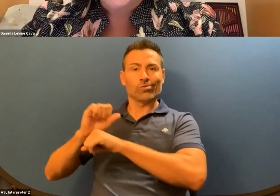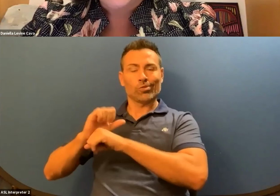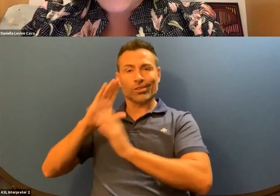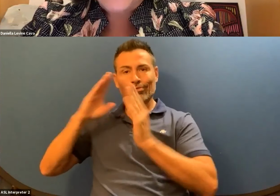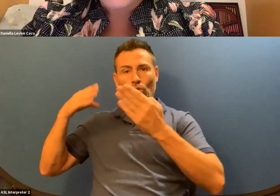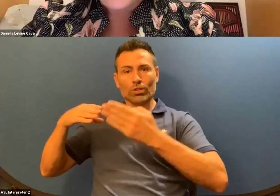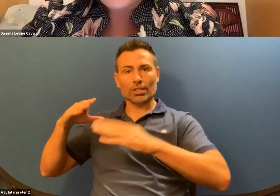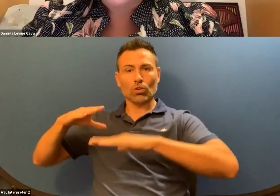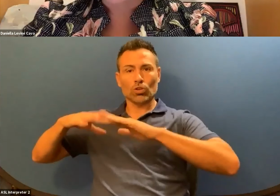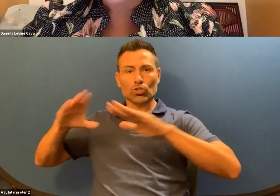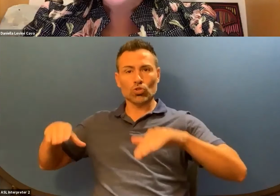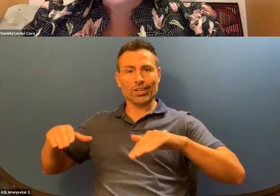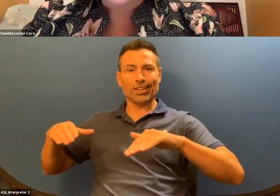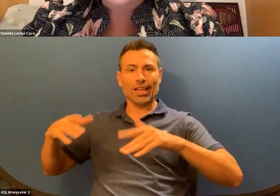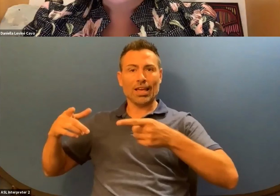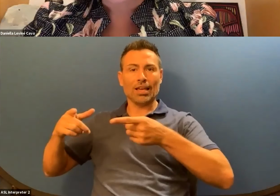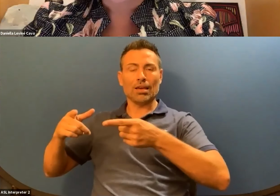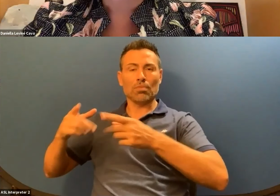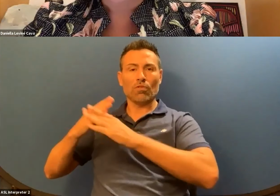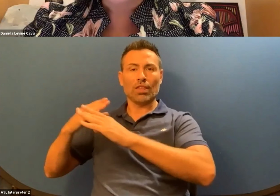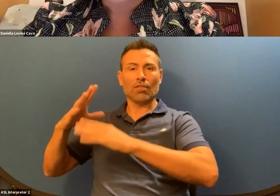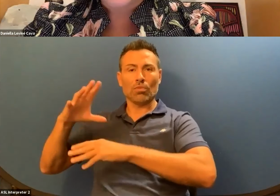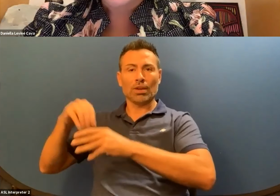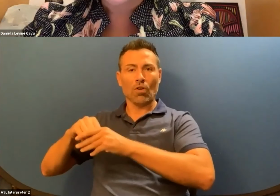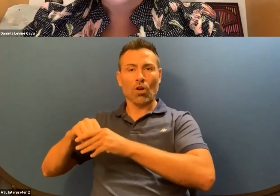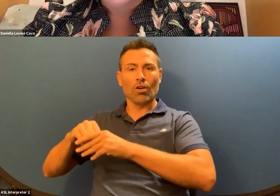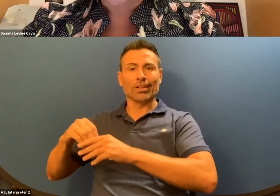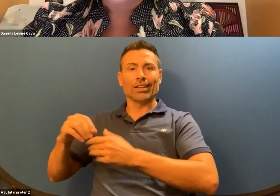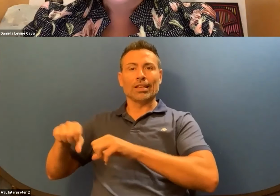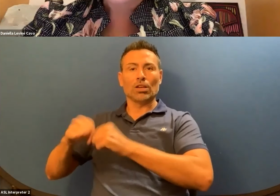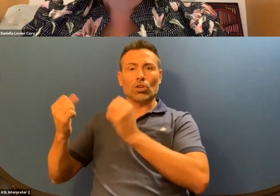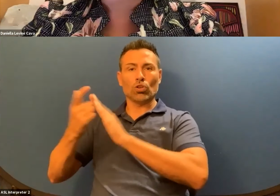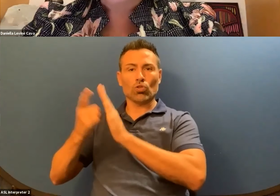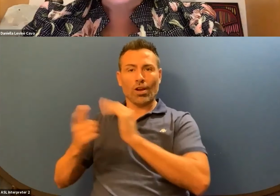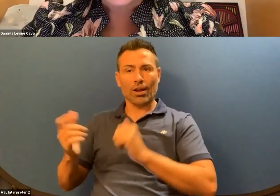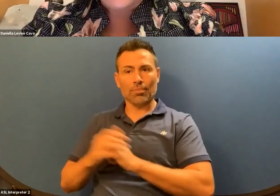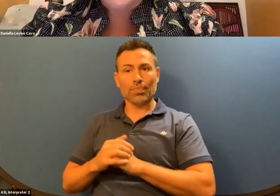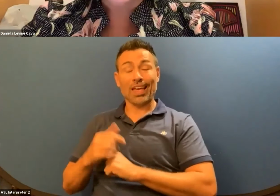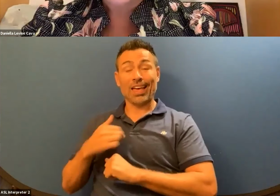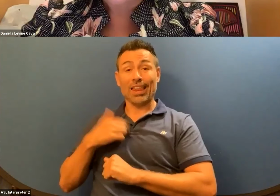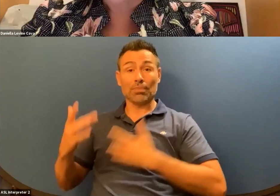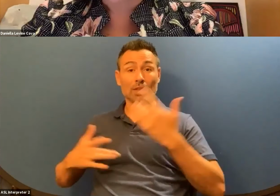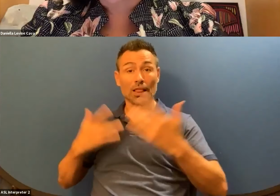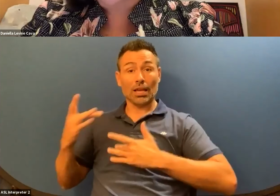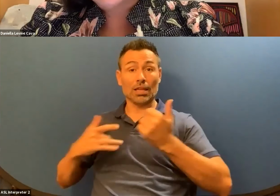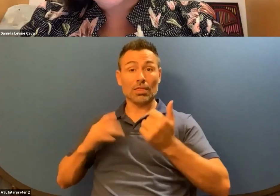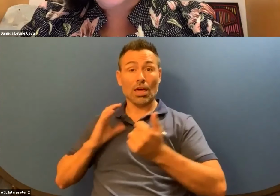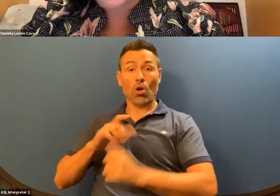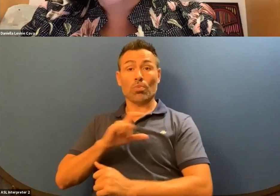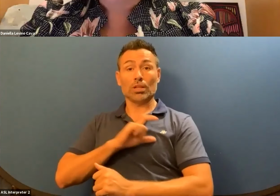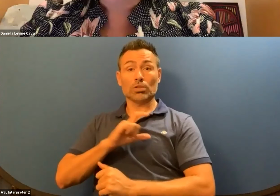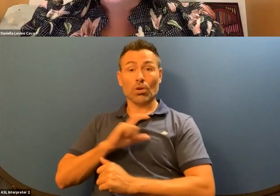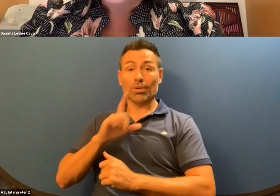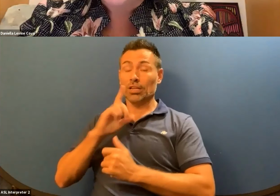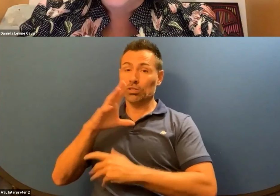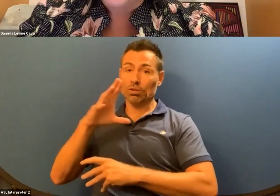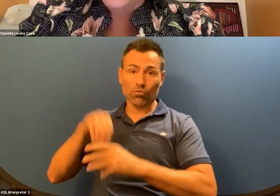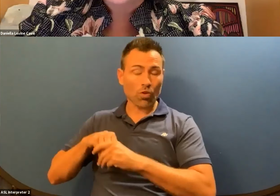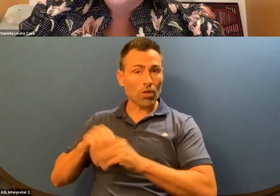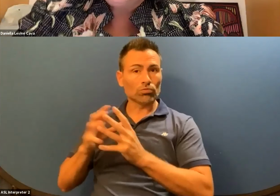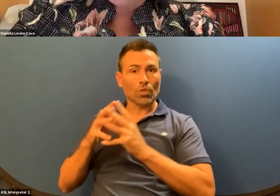a life of crime. And I'm really delighted that our police department in the county is very engaged in athletic programs and